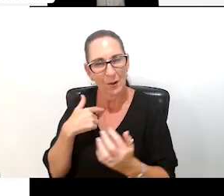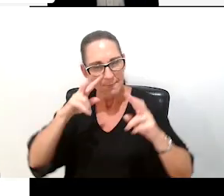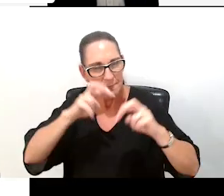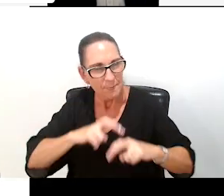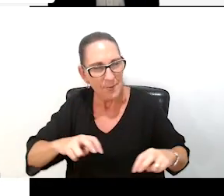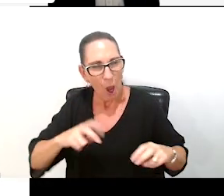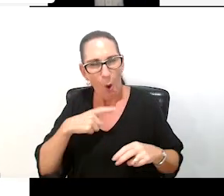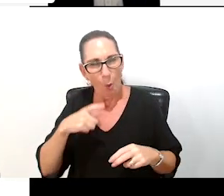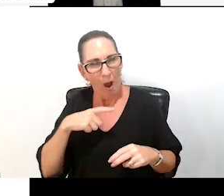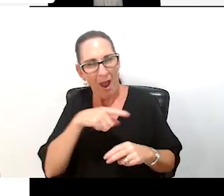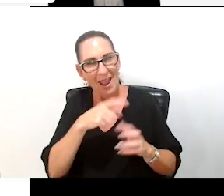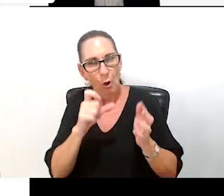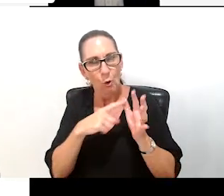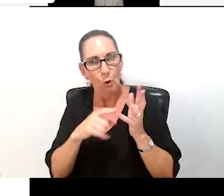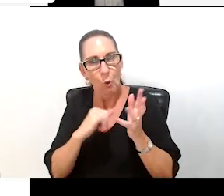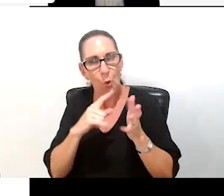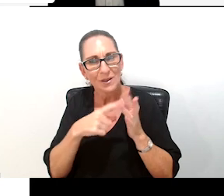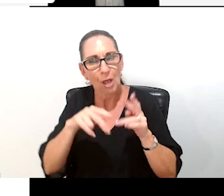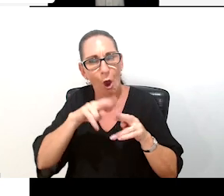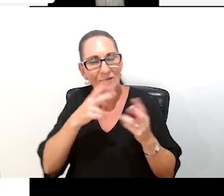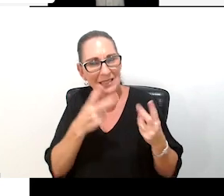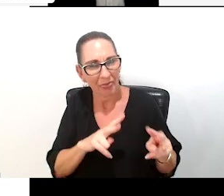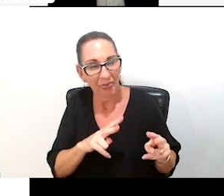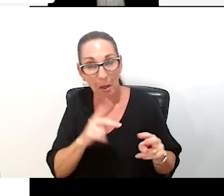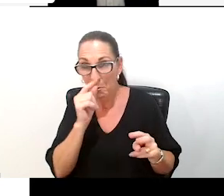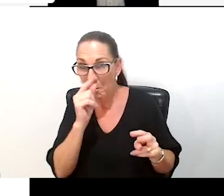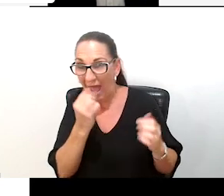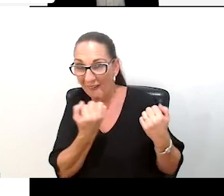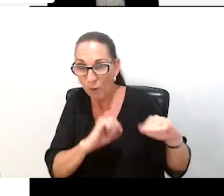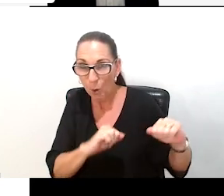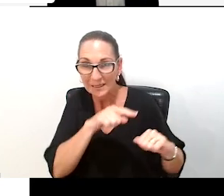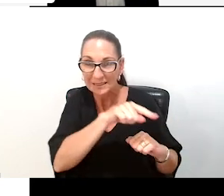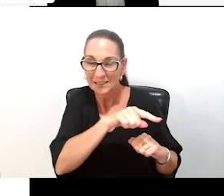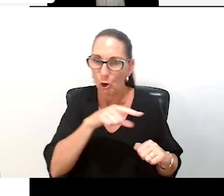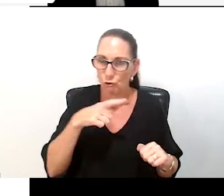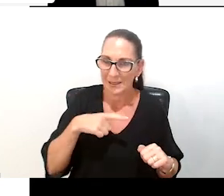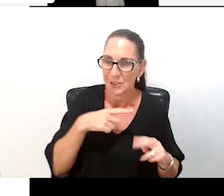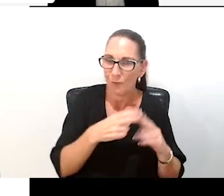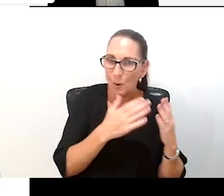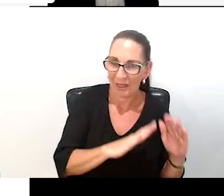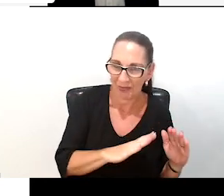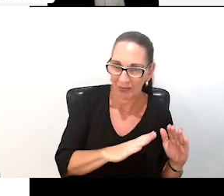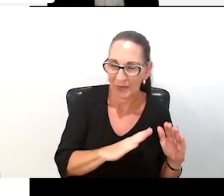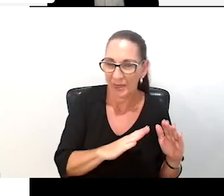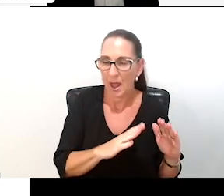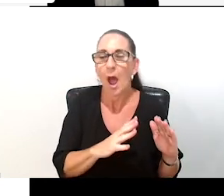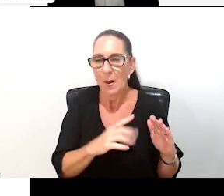cause of death and potentially avoidable causes of death, and the factors then